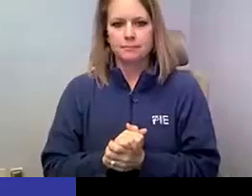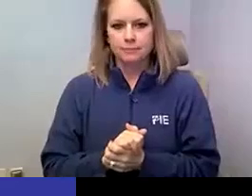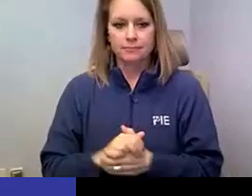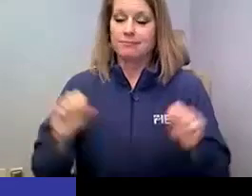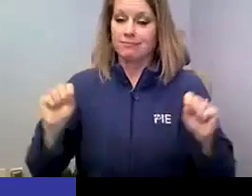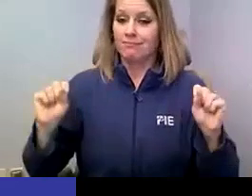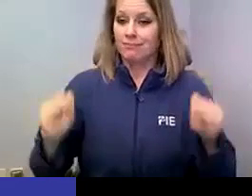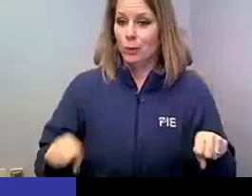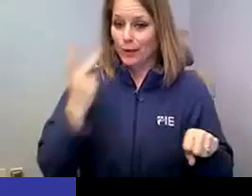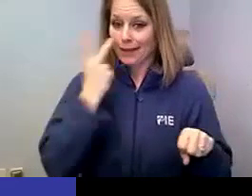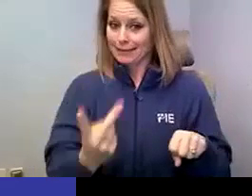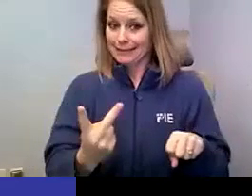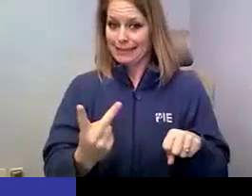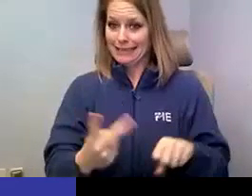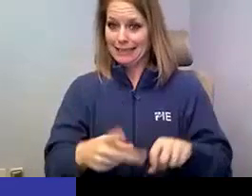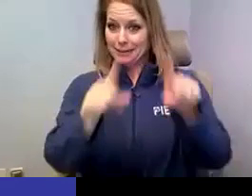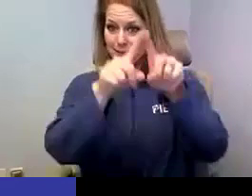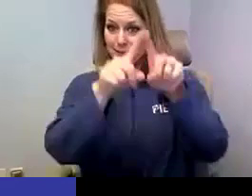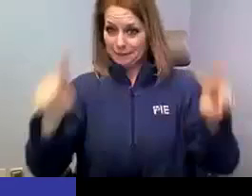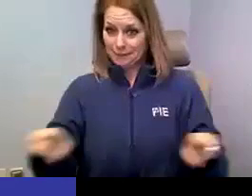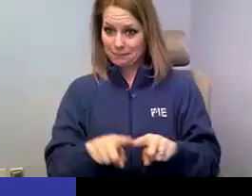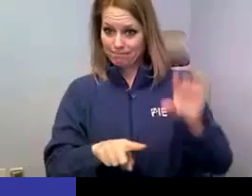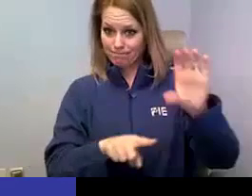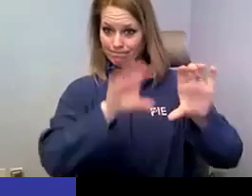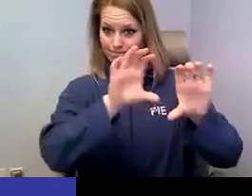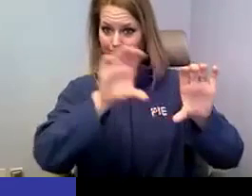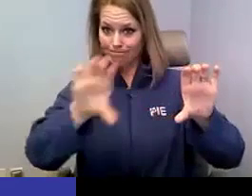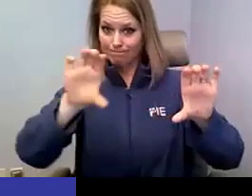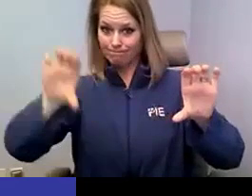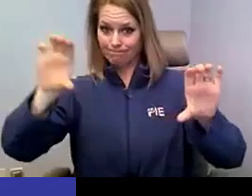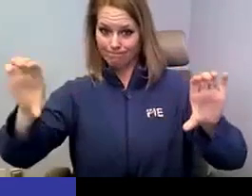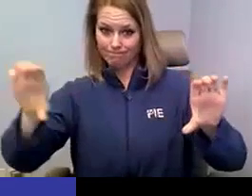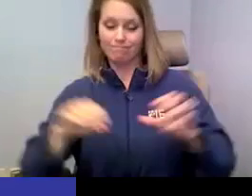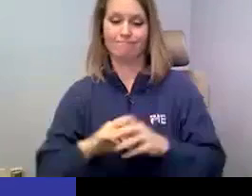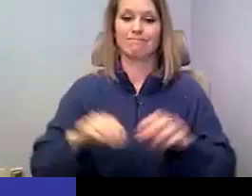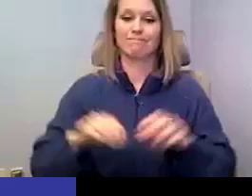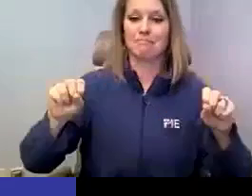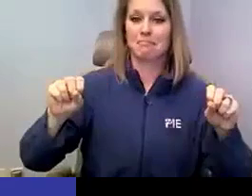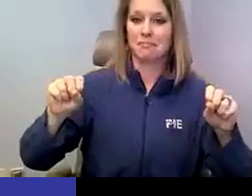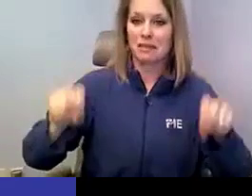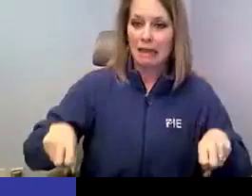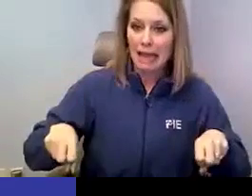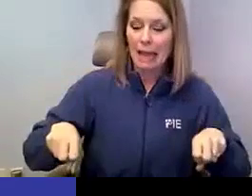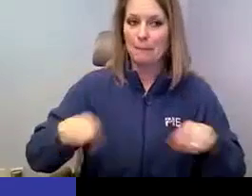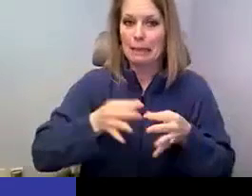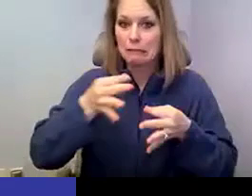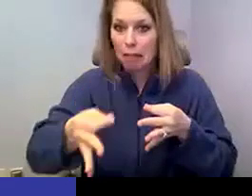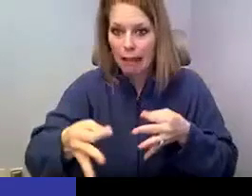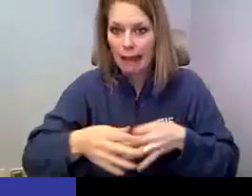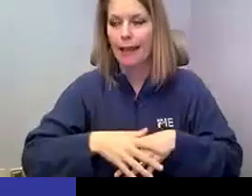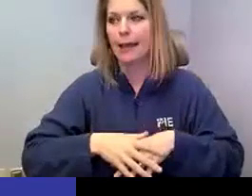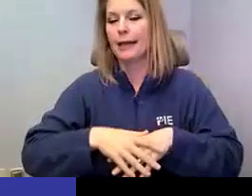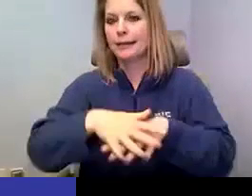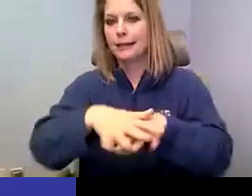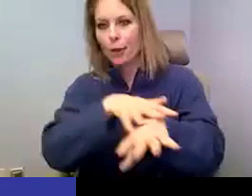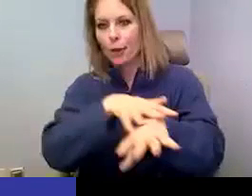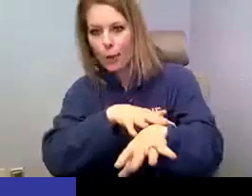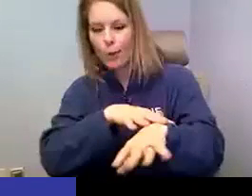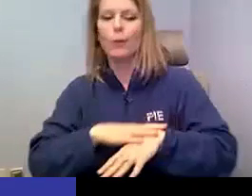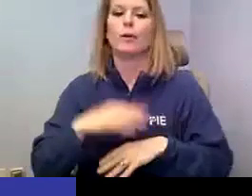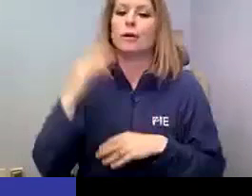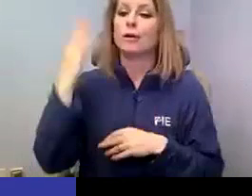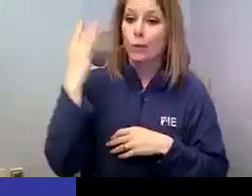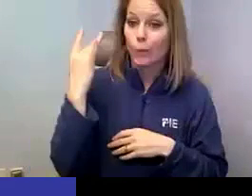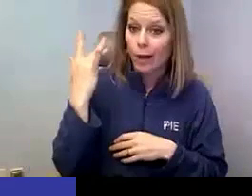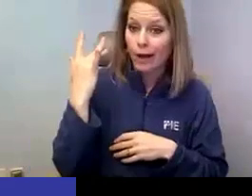this slide, things can be slowed down, things can be sort of delayed. And that's there to allow stakeholders